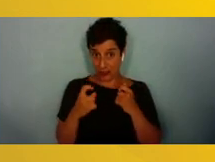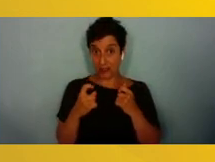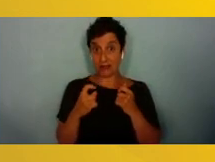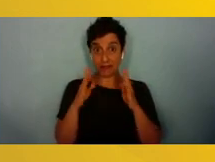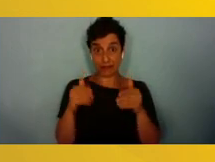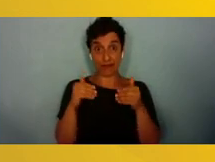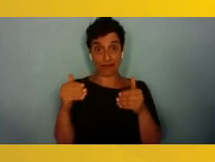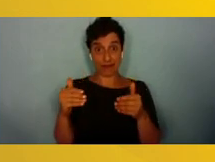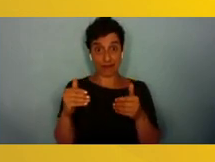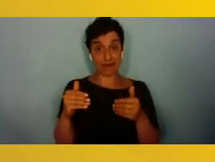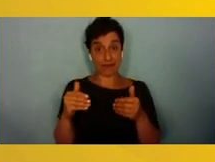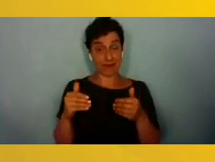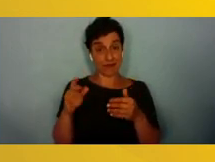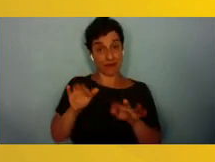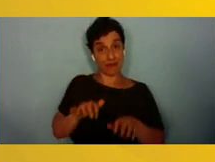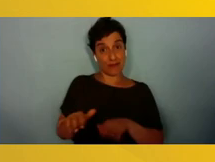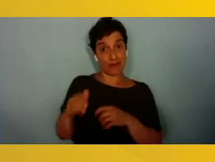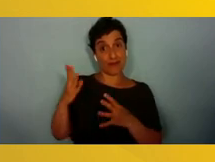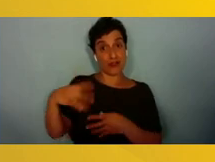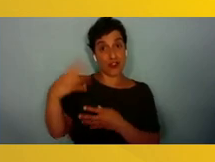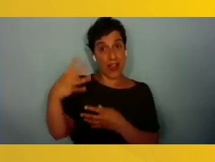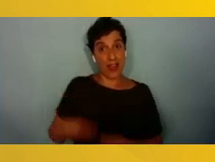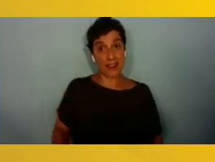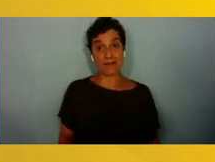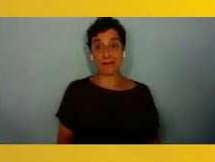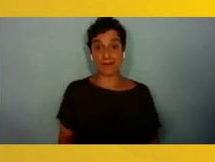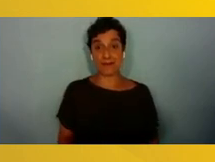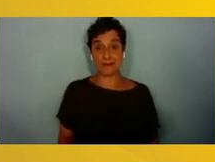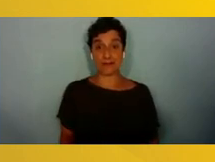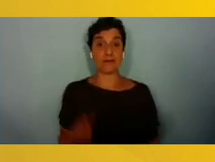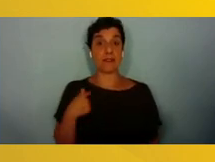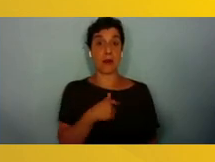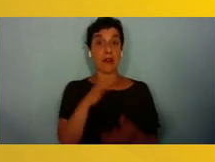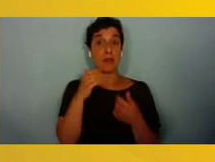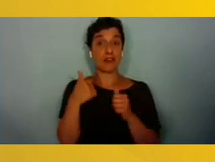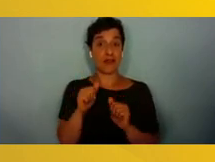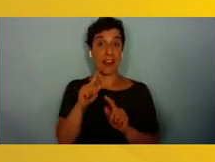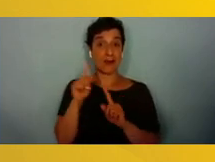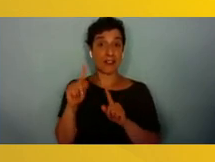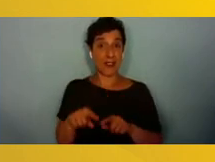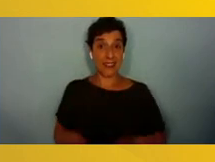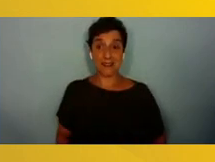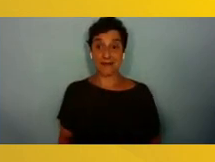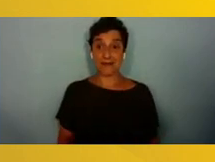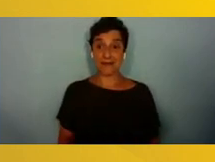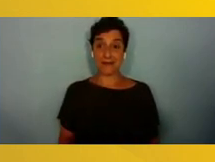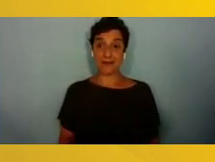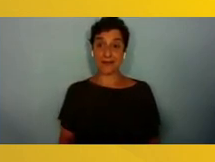the chat and we will try to address them. And